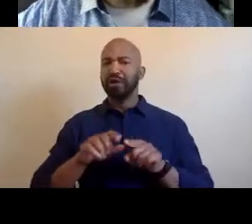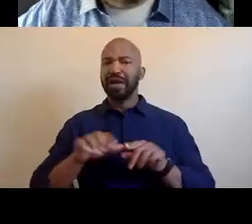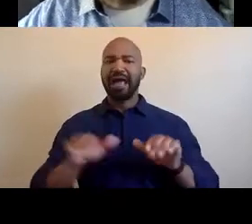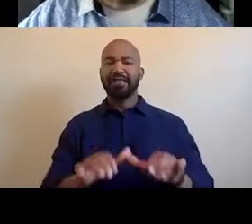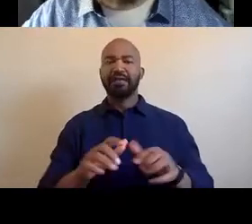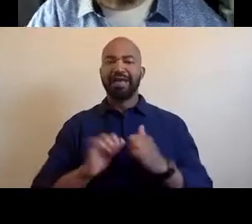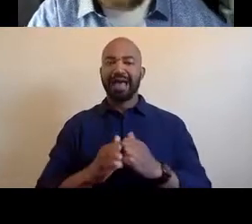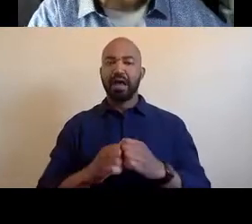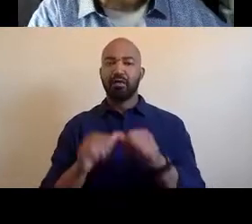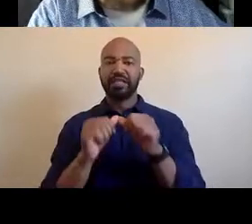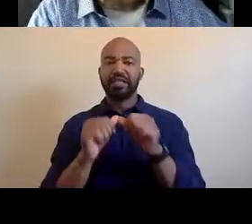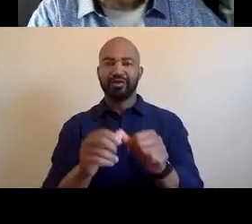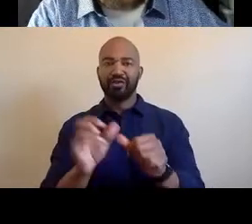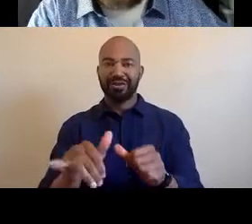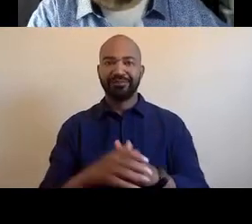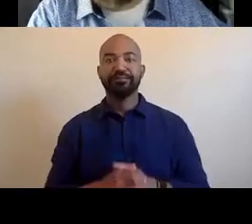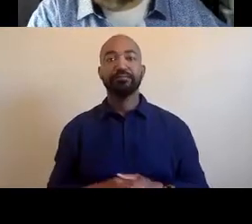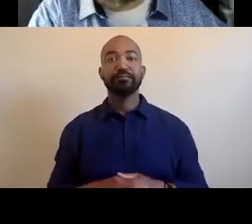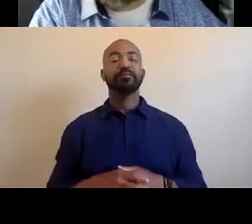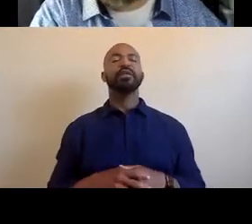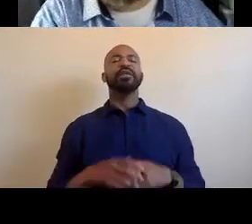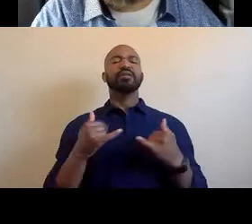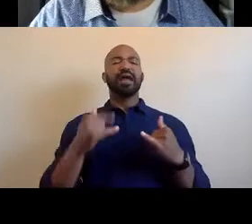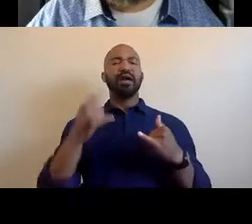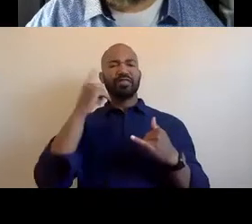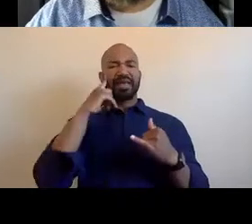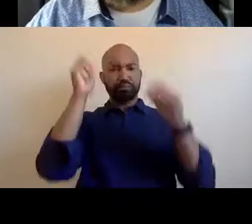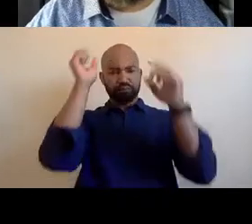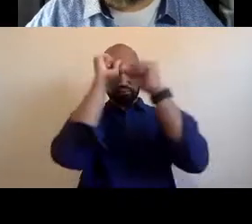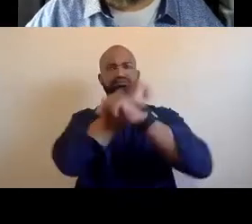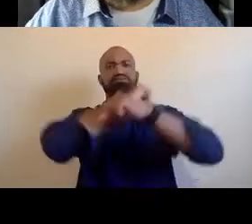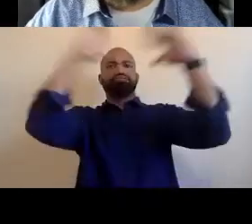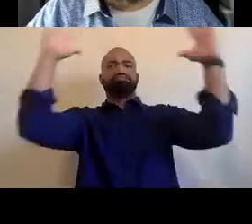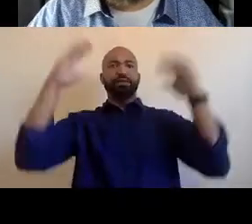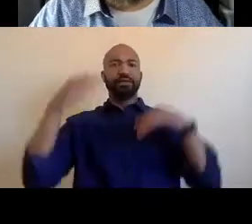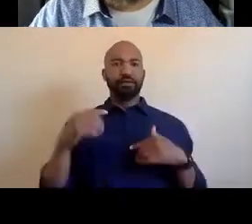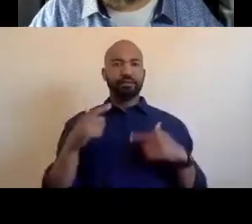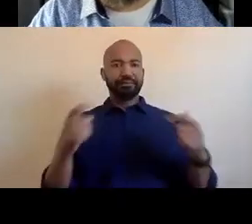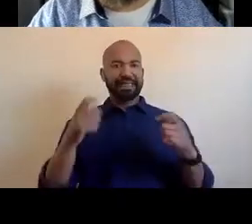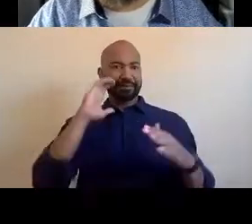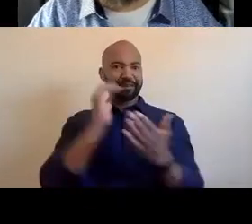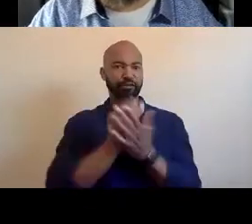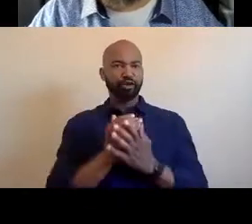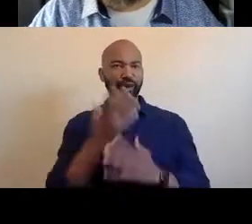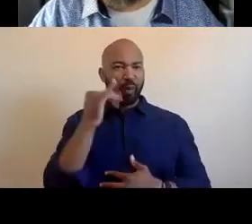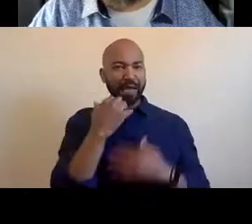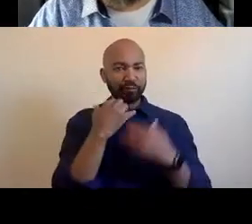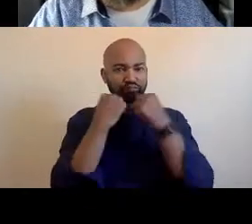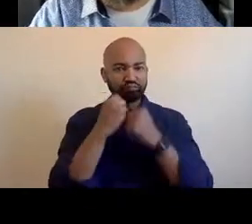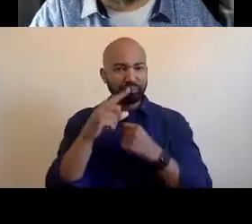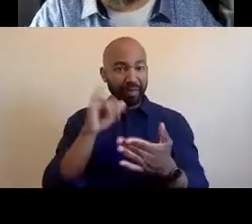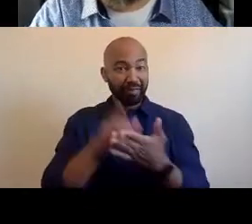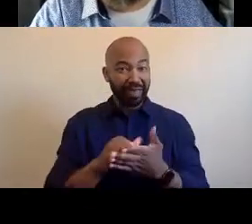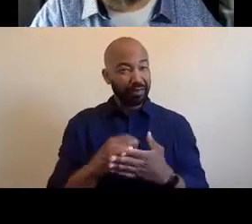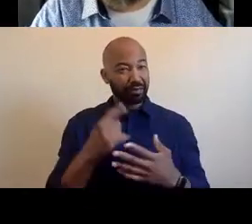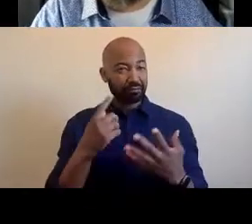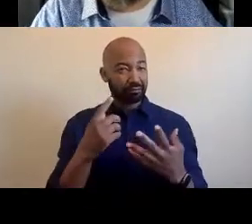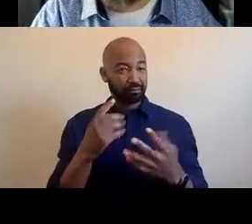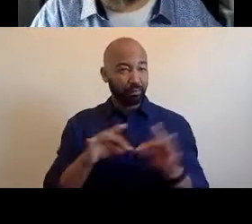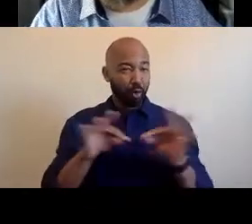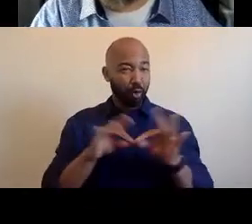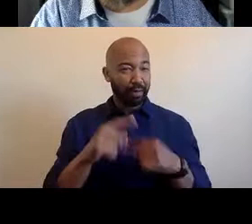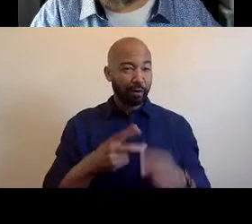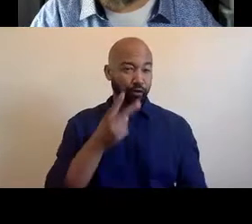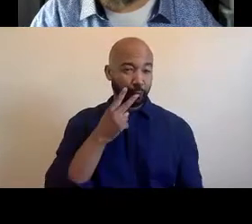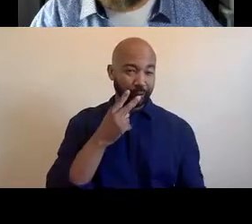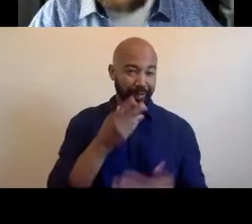So I like to start kind of big picture. Why do we care about this stuff? What's the big deal with all of this smoking stuff? So